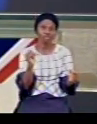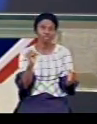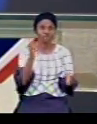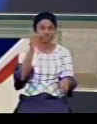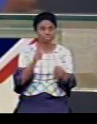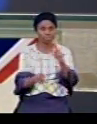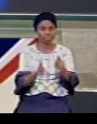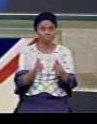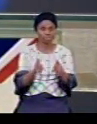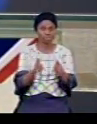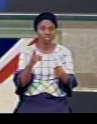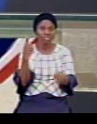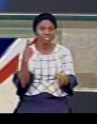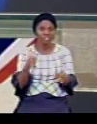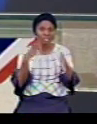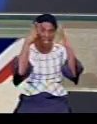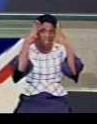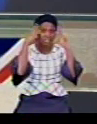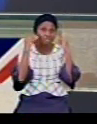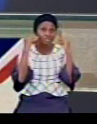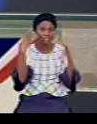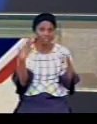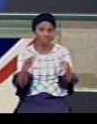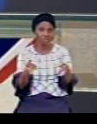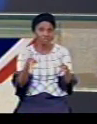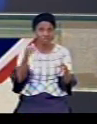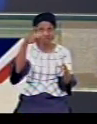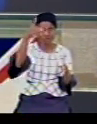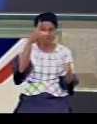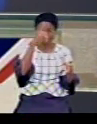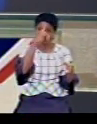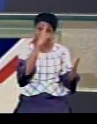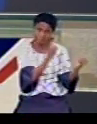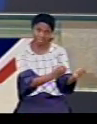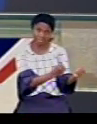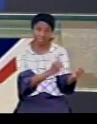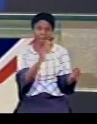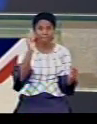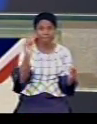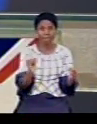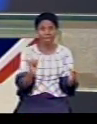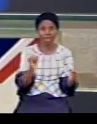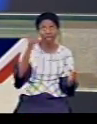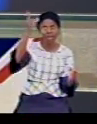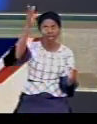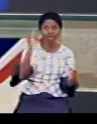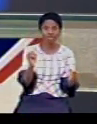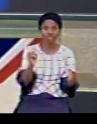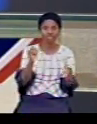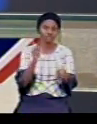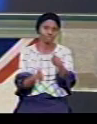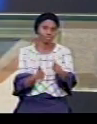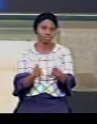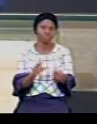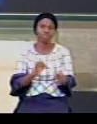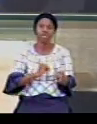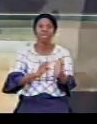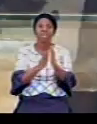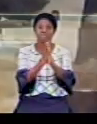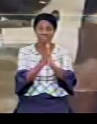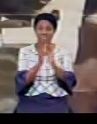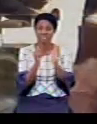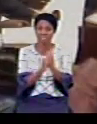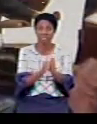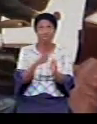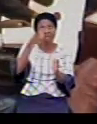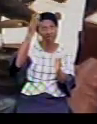The experience of faith by God's people. I pray God will bring you into all